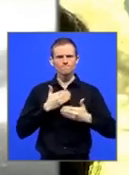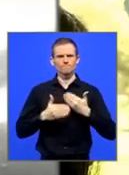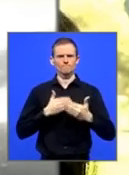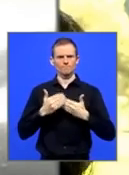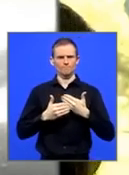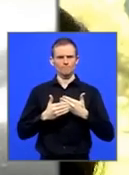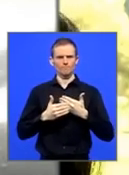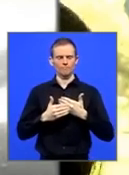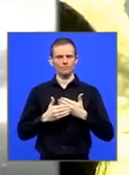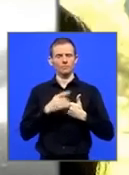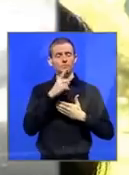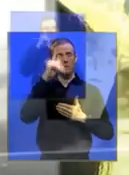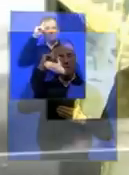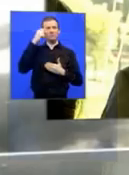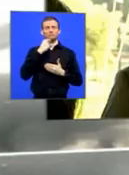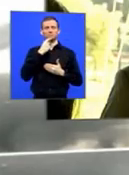is not a man.